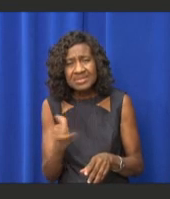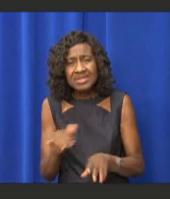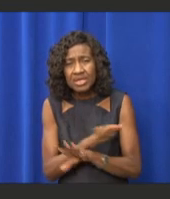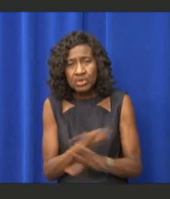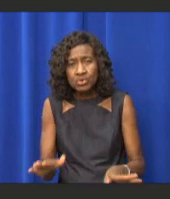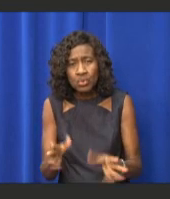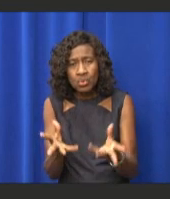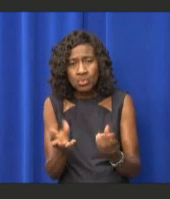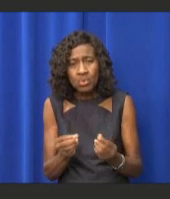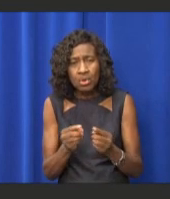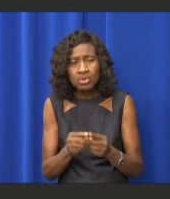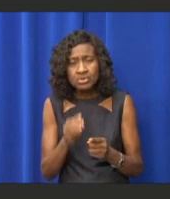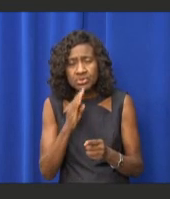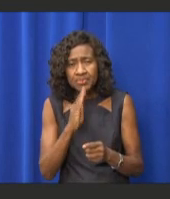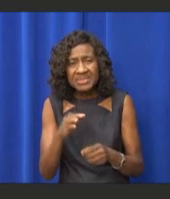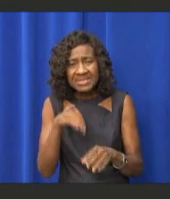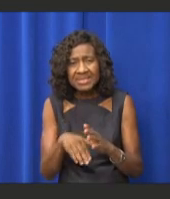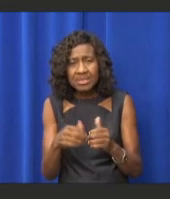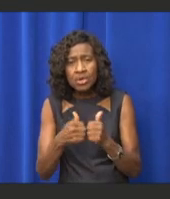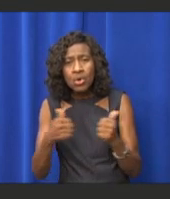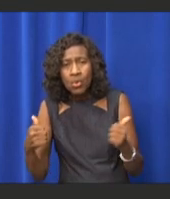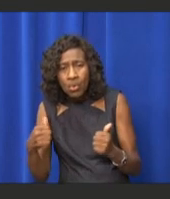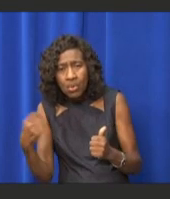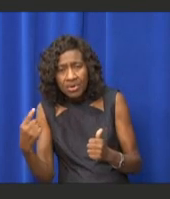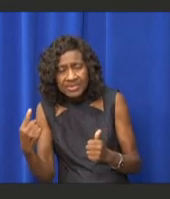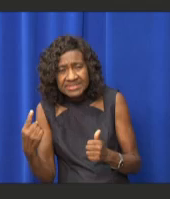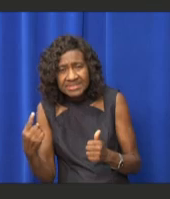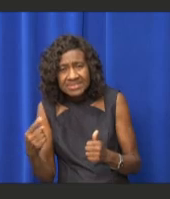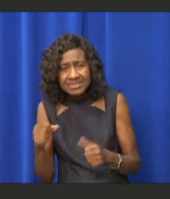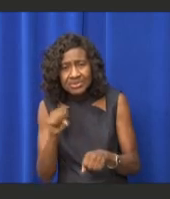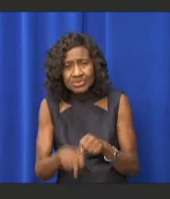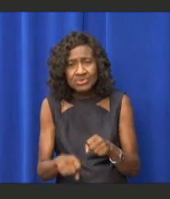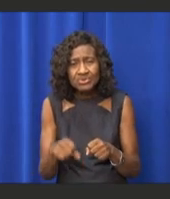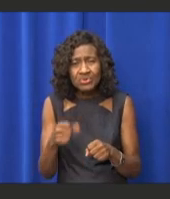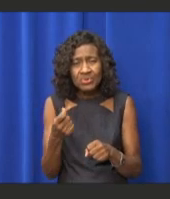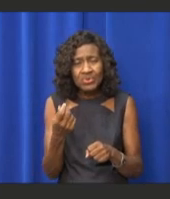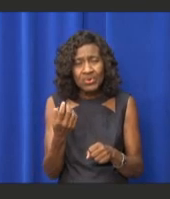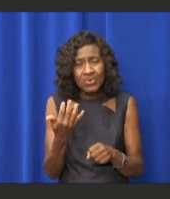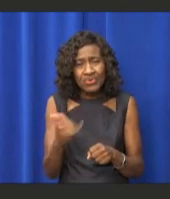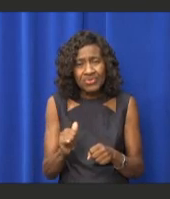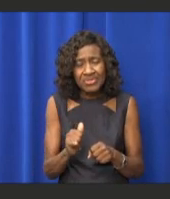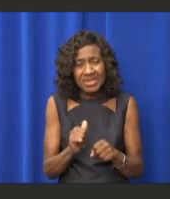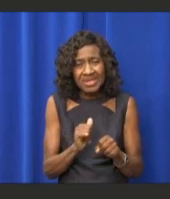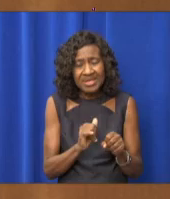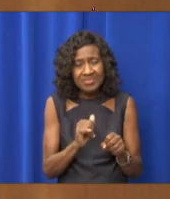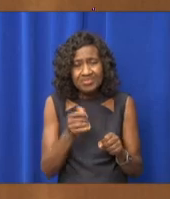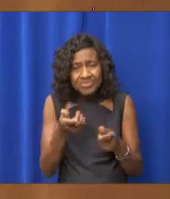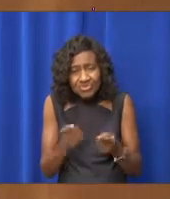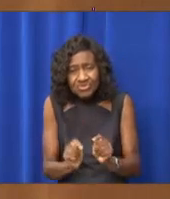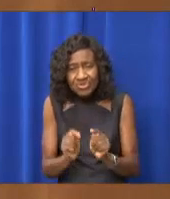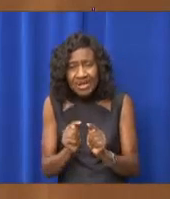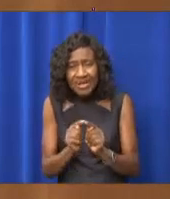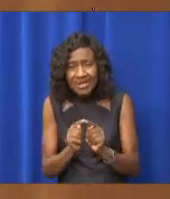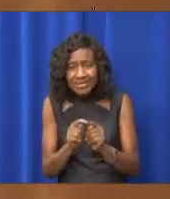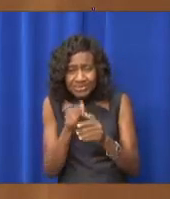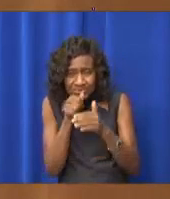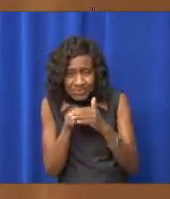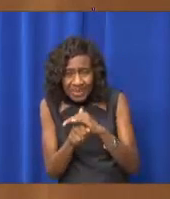some avoidance of being traced. Yeah, that is always going to